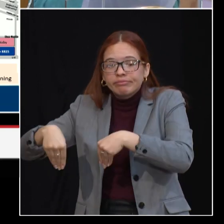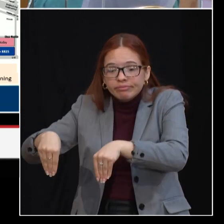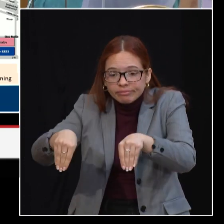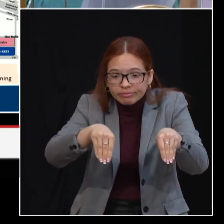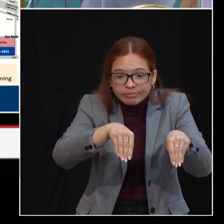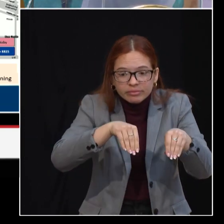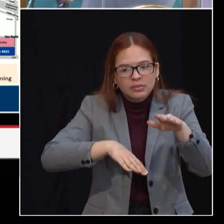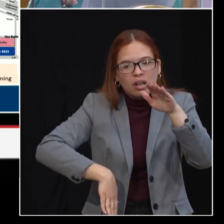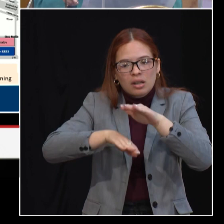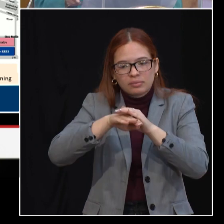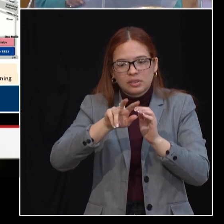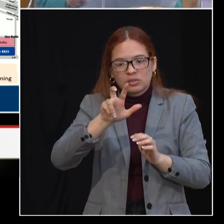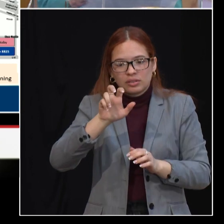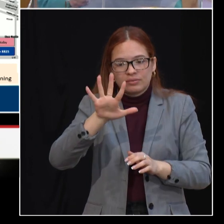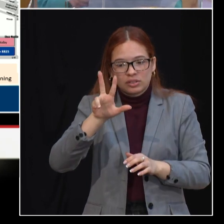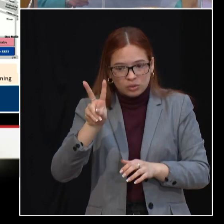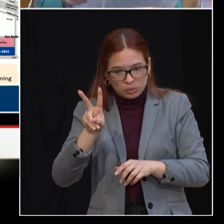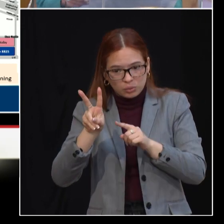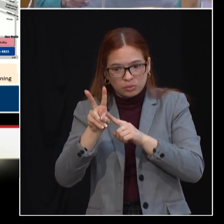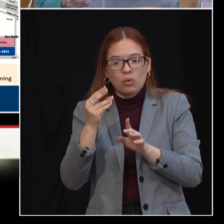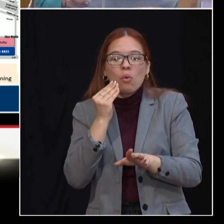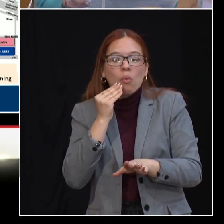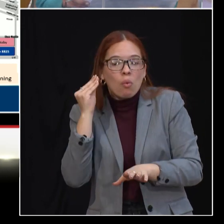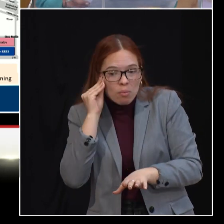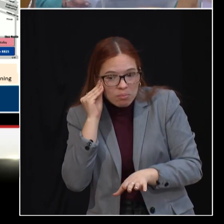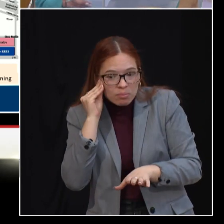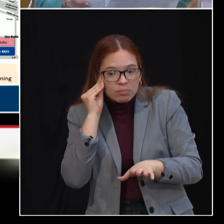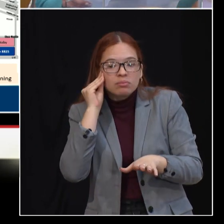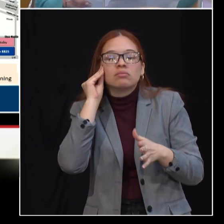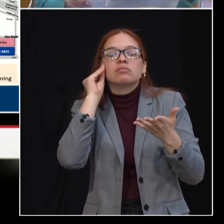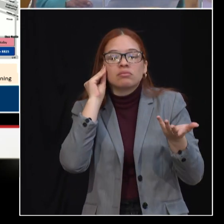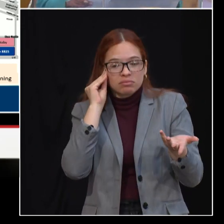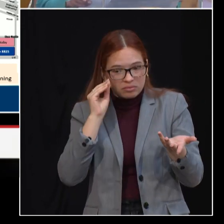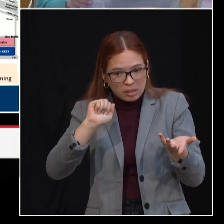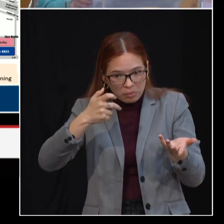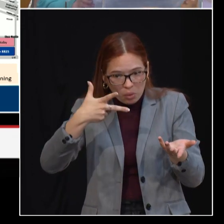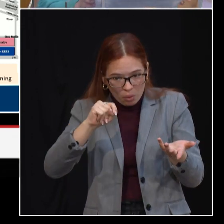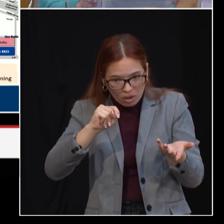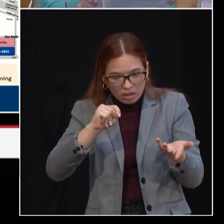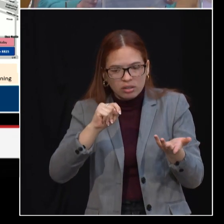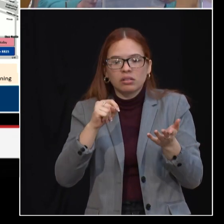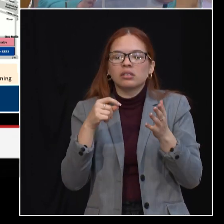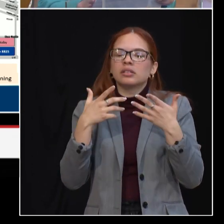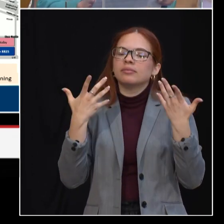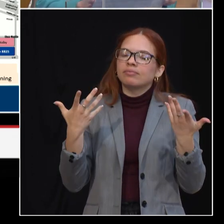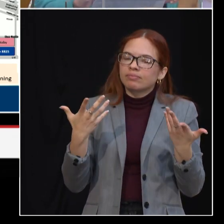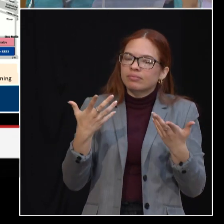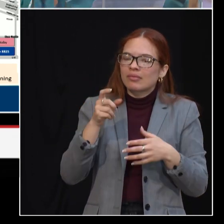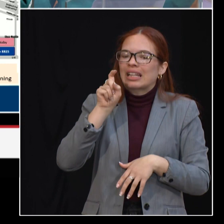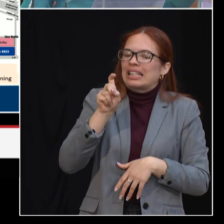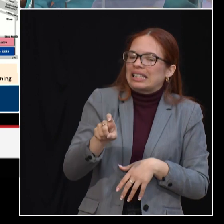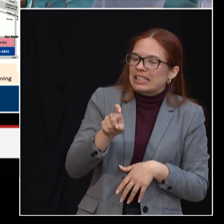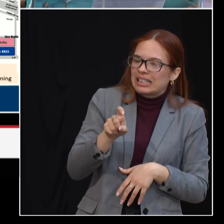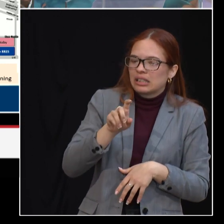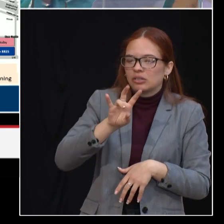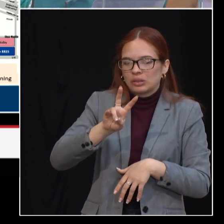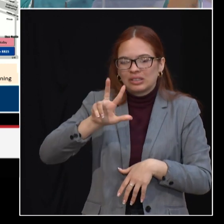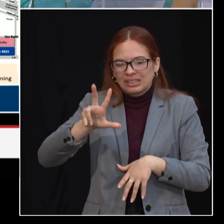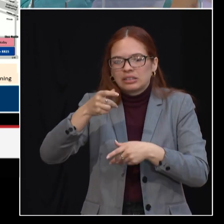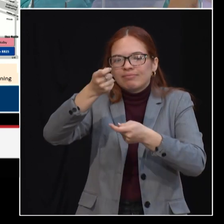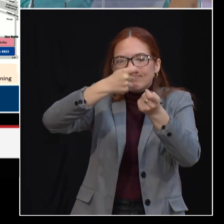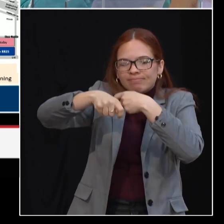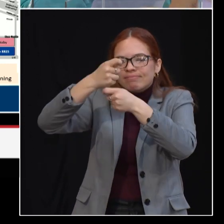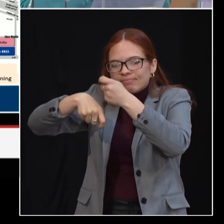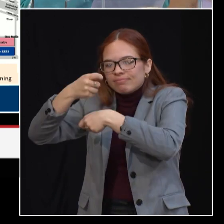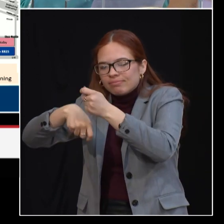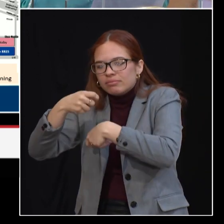residential units, and will also require 73 replacement units of affordable housing. And the final one we're bringing to